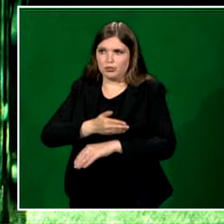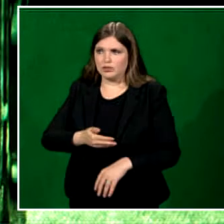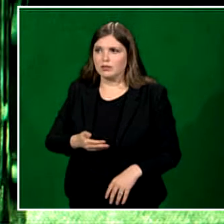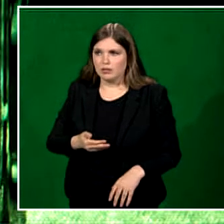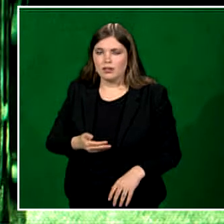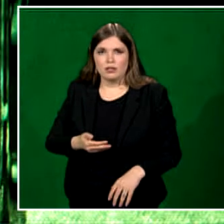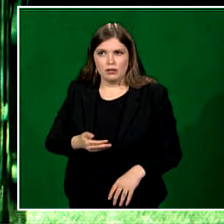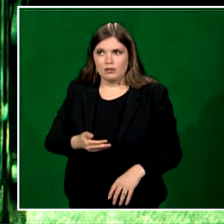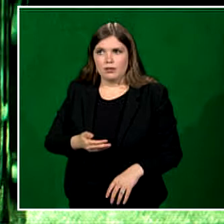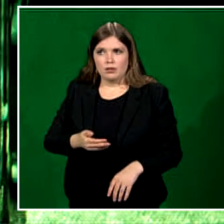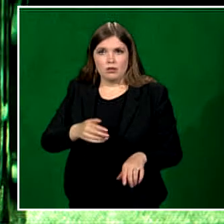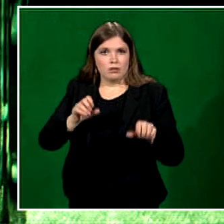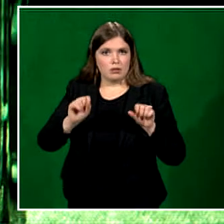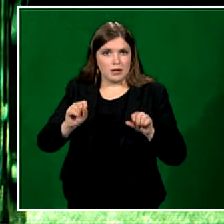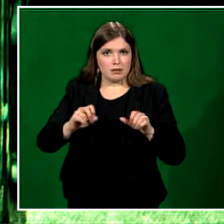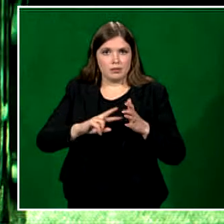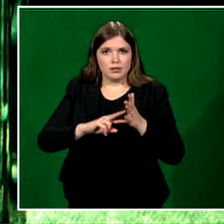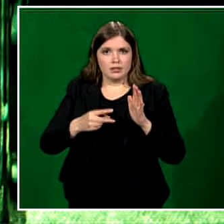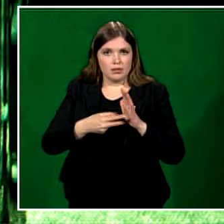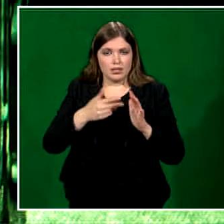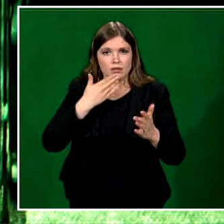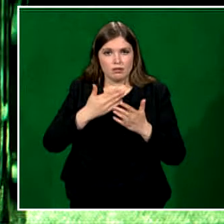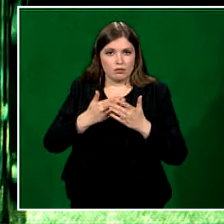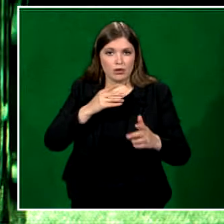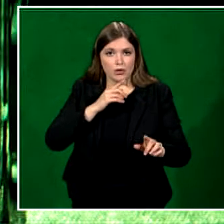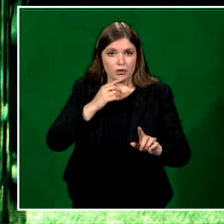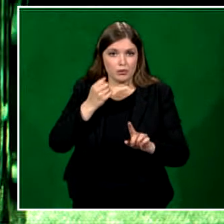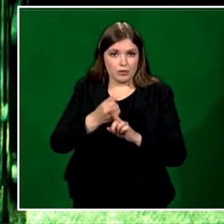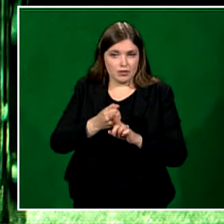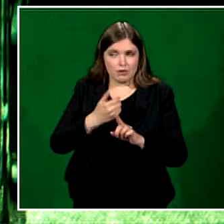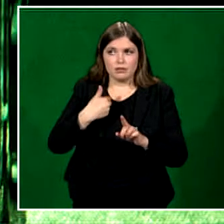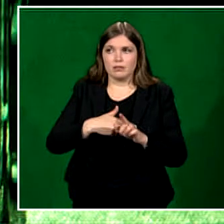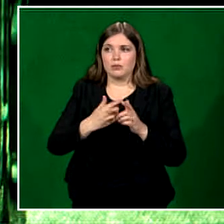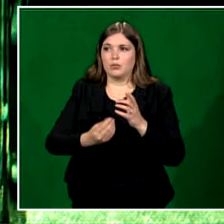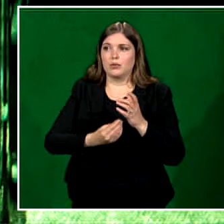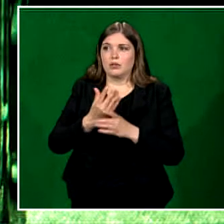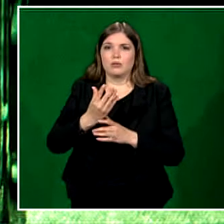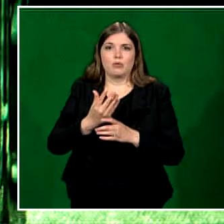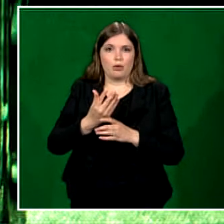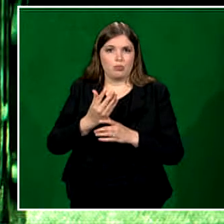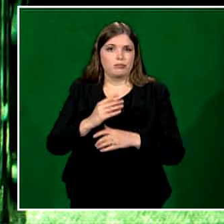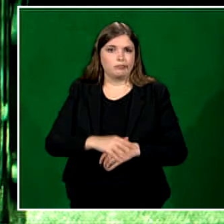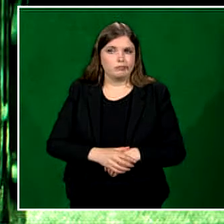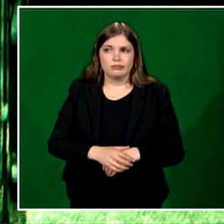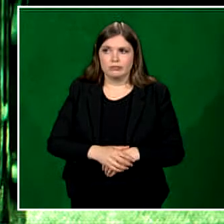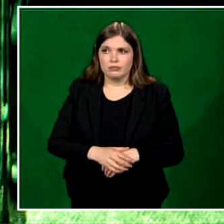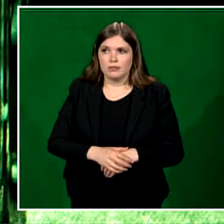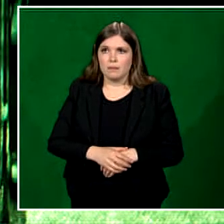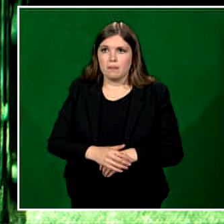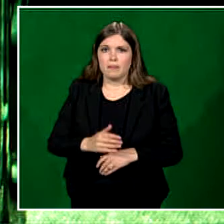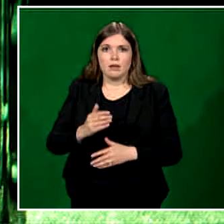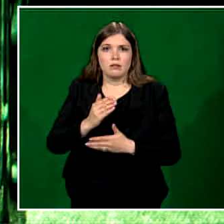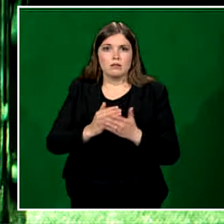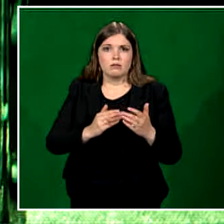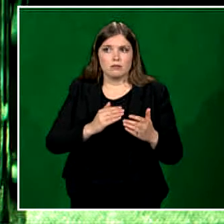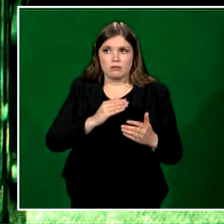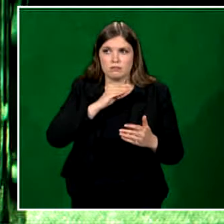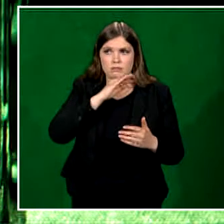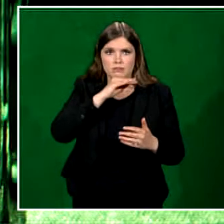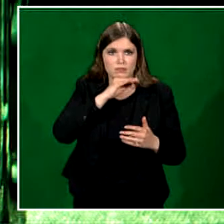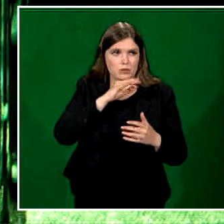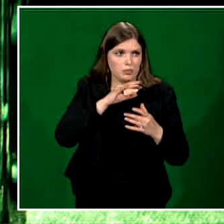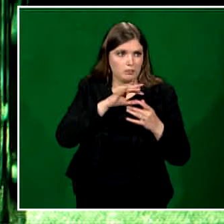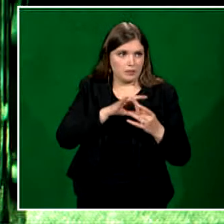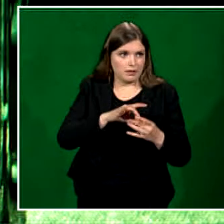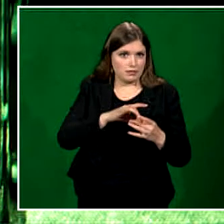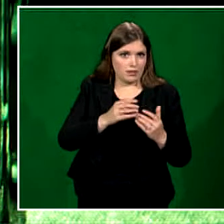to get good results when we grow our crops. Some soil-borne diseases, such as root